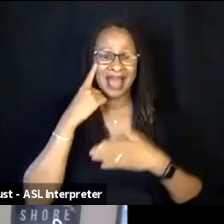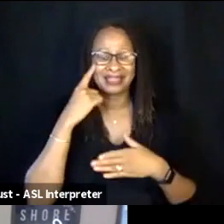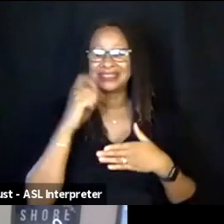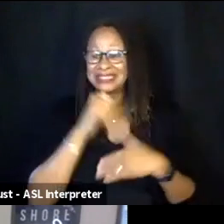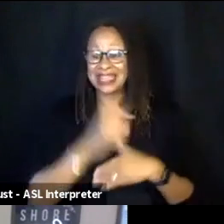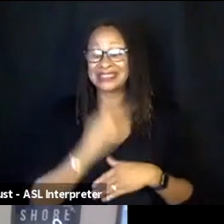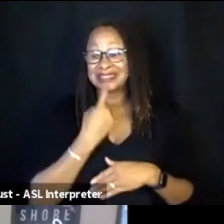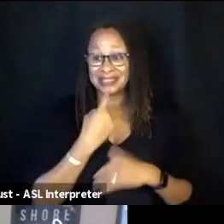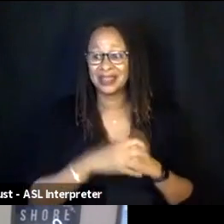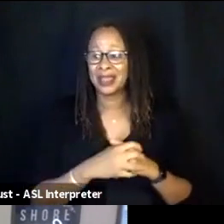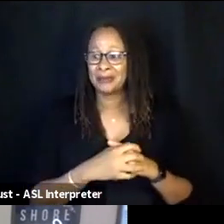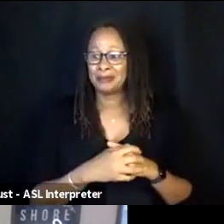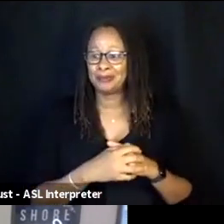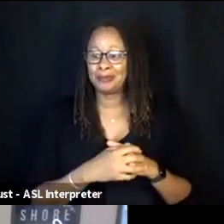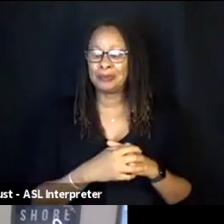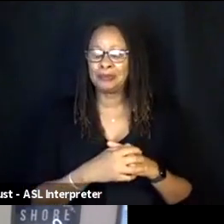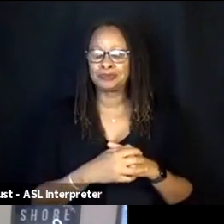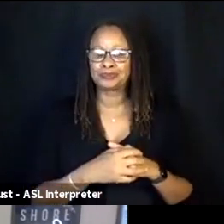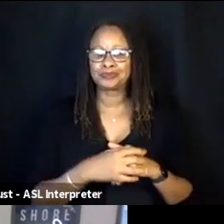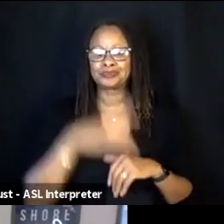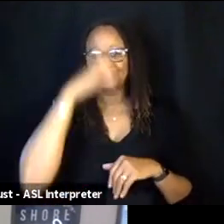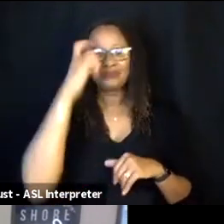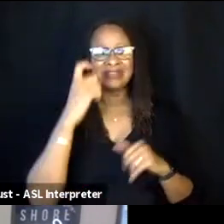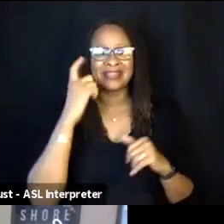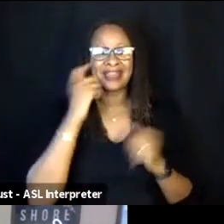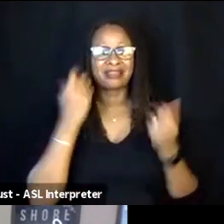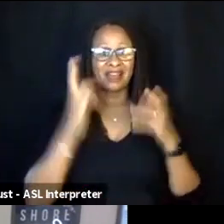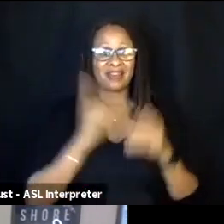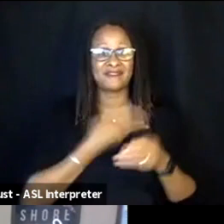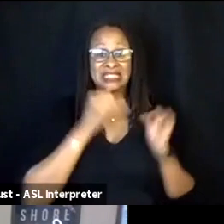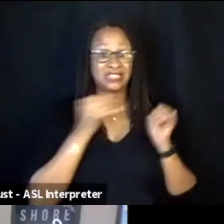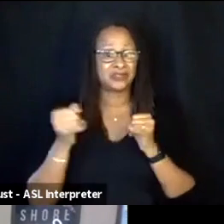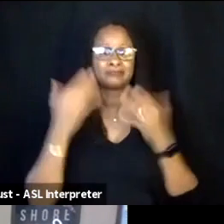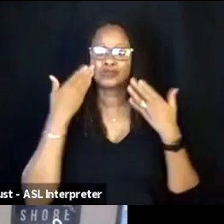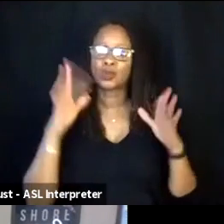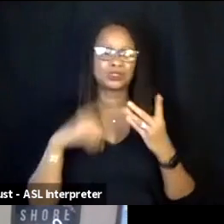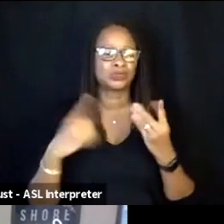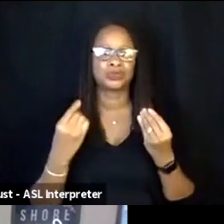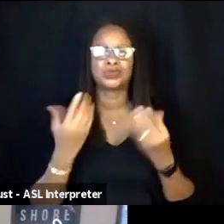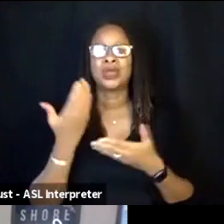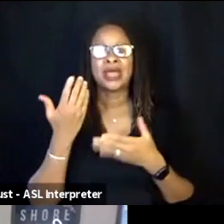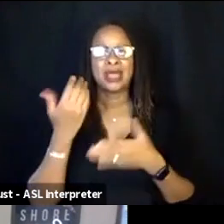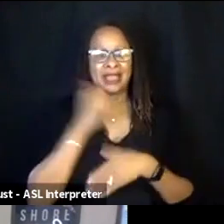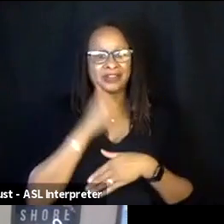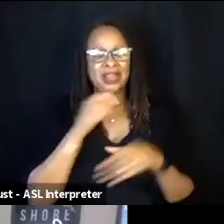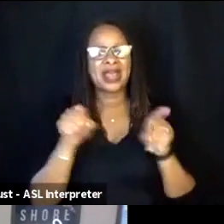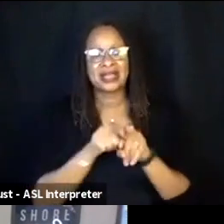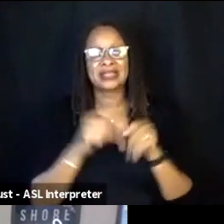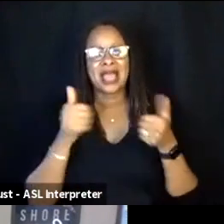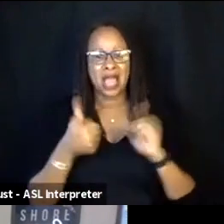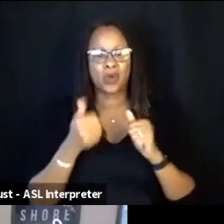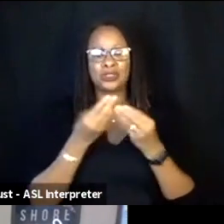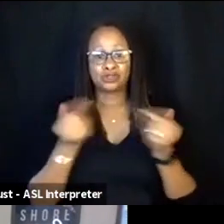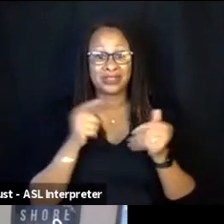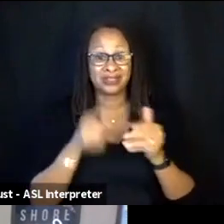said, because I think a lot of us individually don't know what to do in our day-to-day as far as how we treat these moments, and maybe